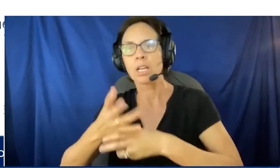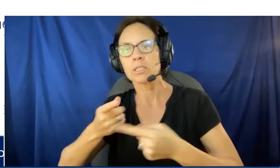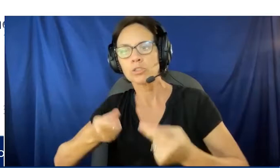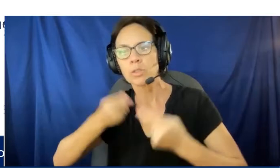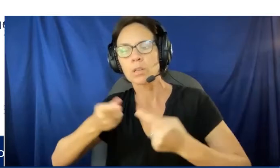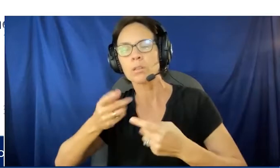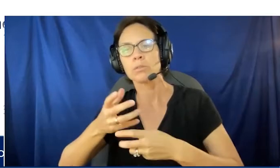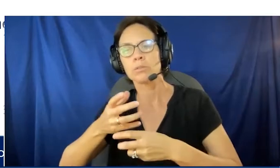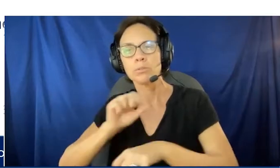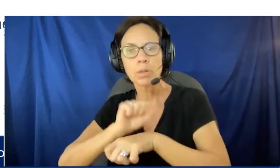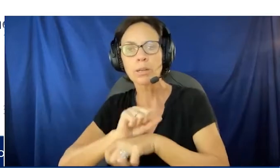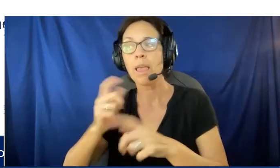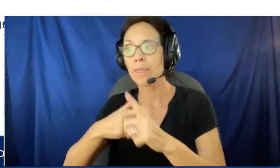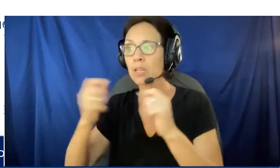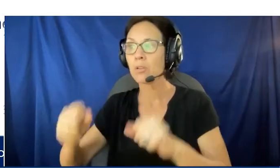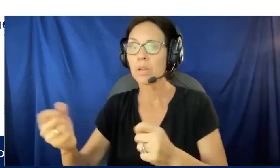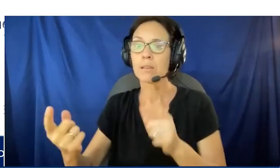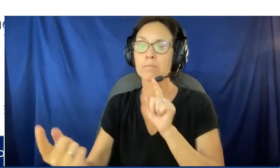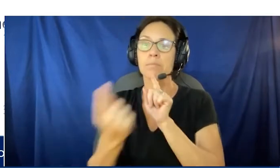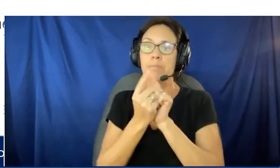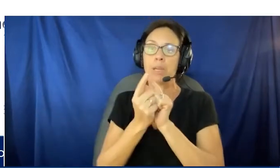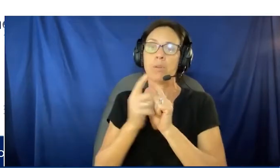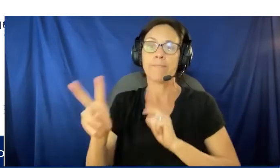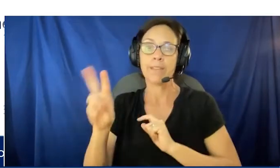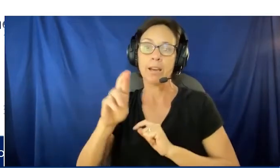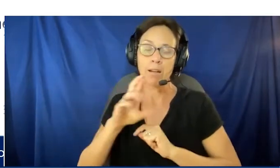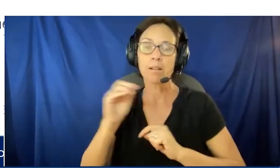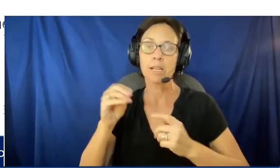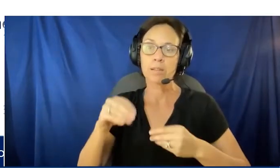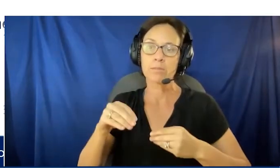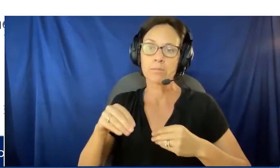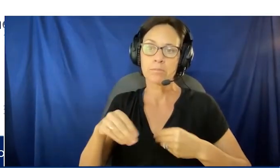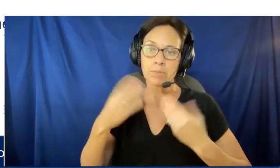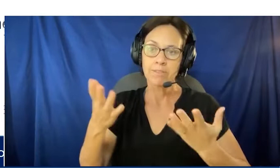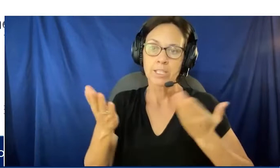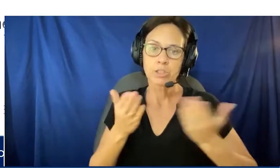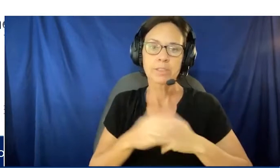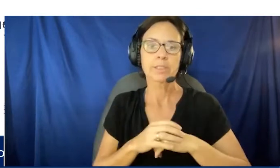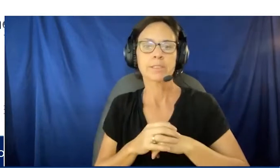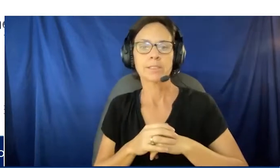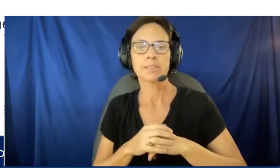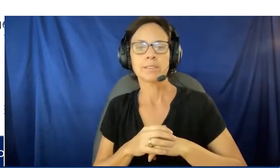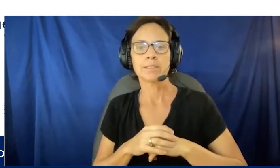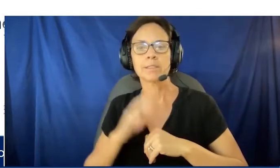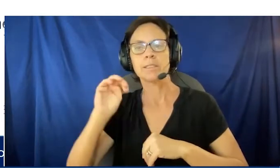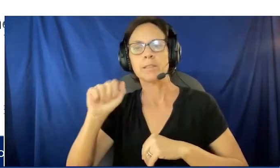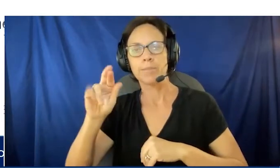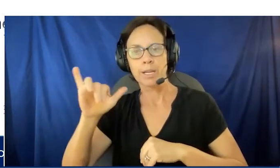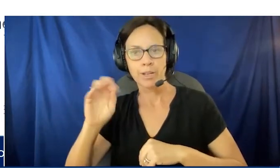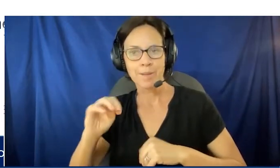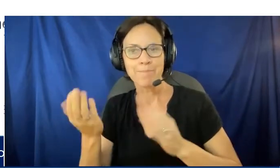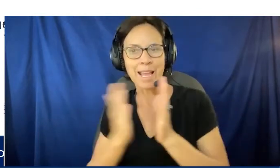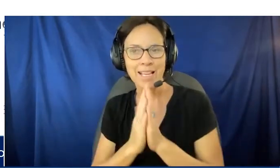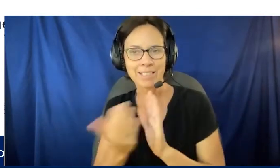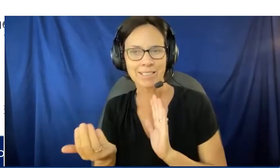services. Okay. Follow up to that one, same asker, Miriam asked, thank you.